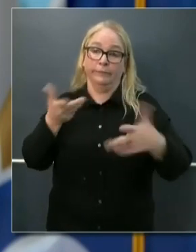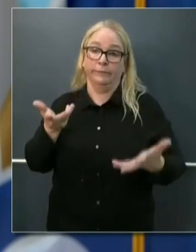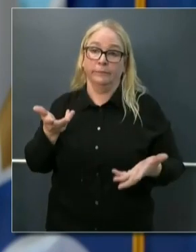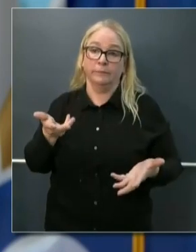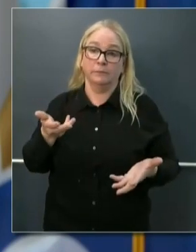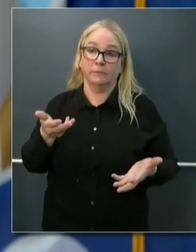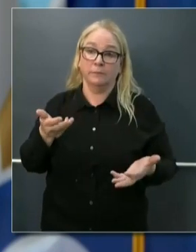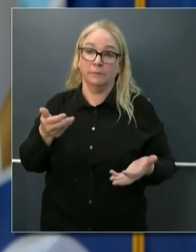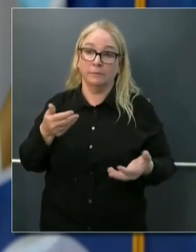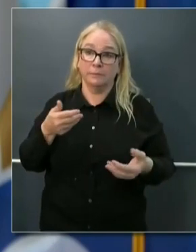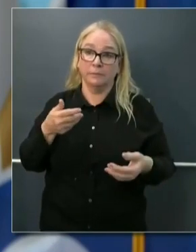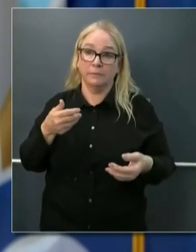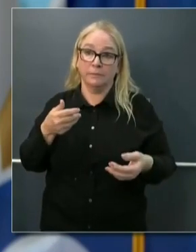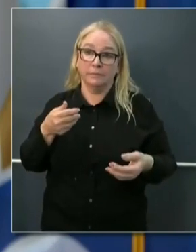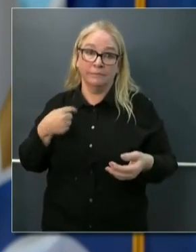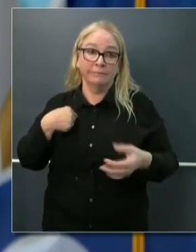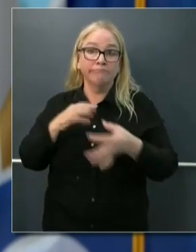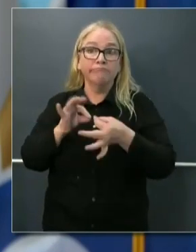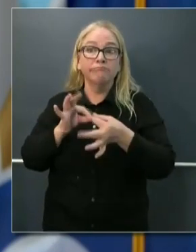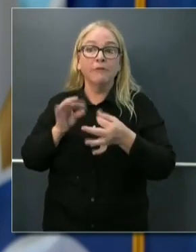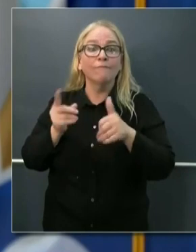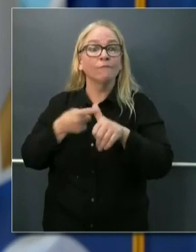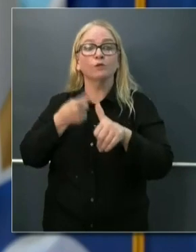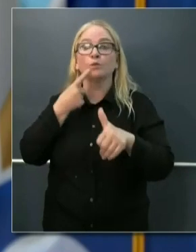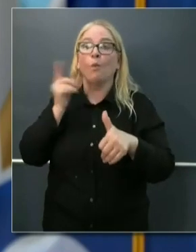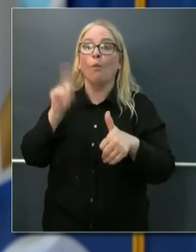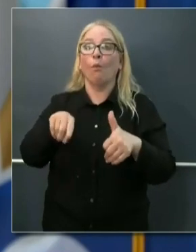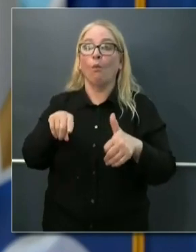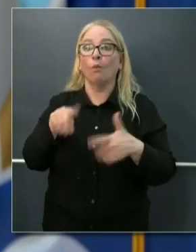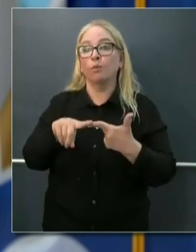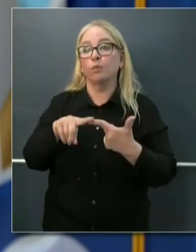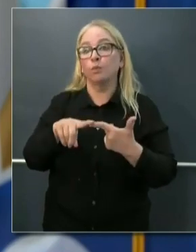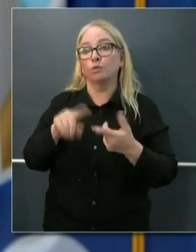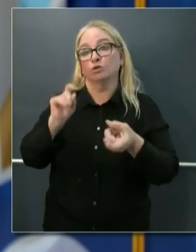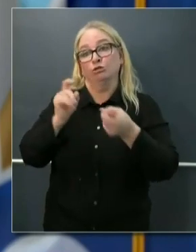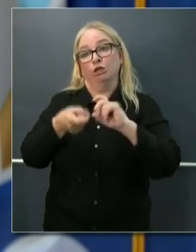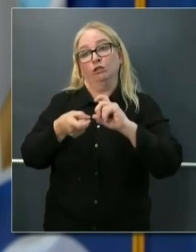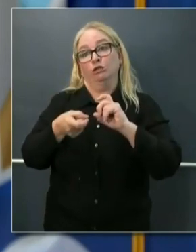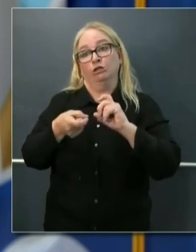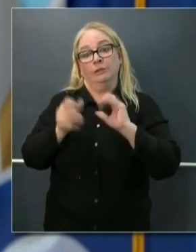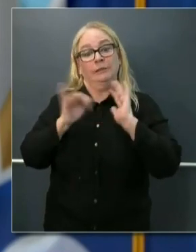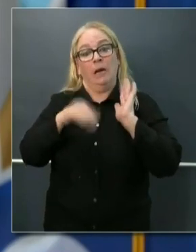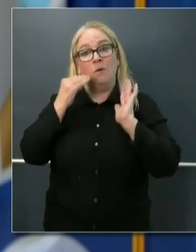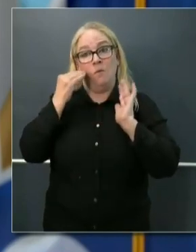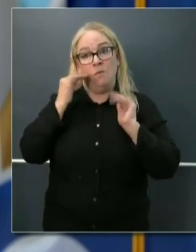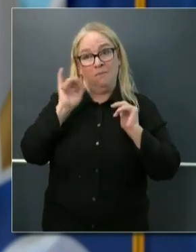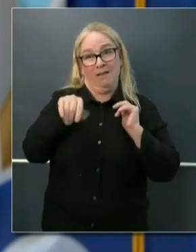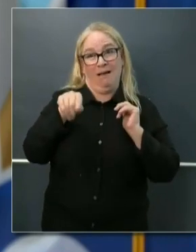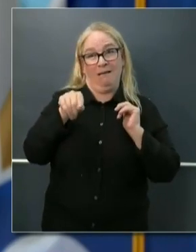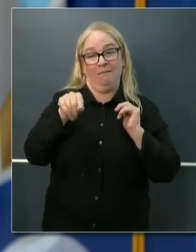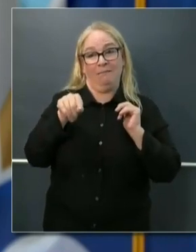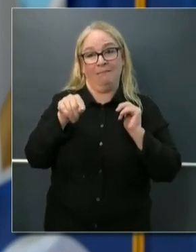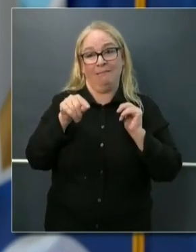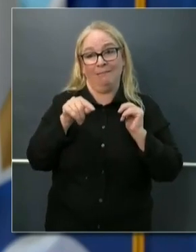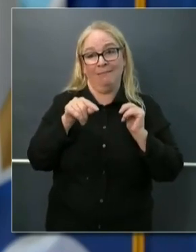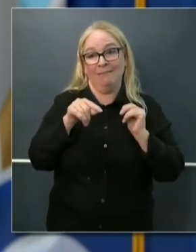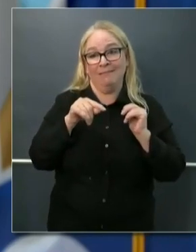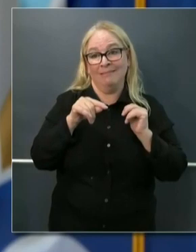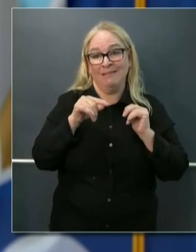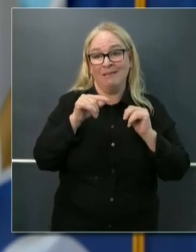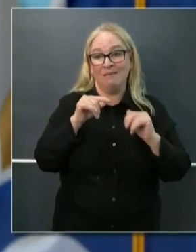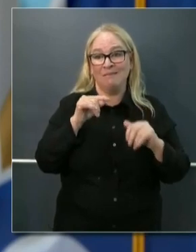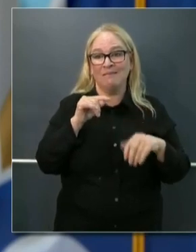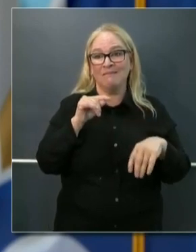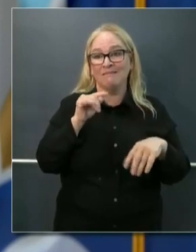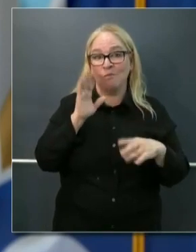the first orders to begin to augment and modify the stay-at-home are not likely to be our seniors.